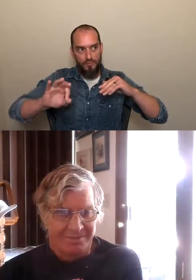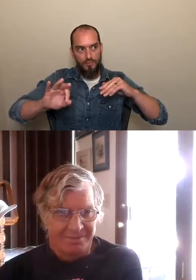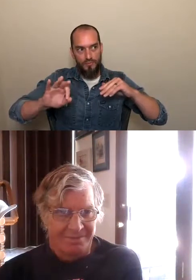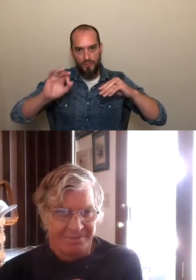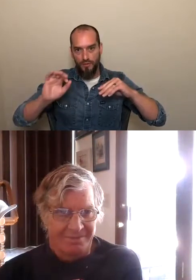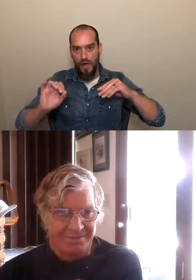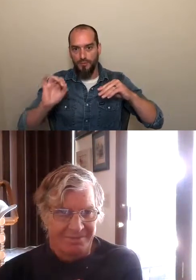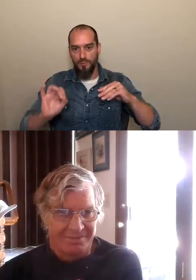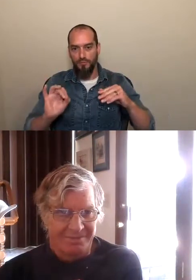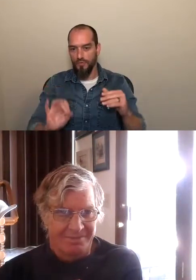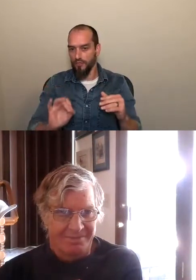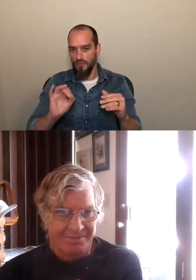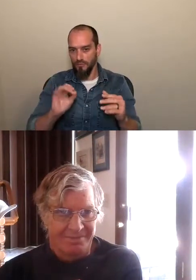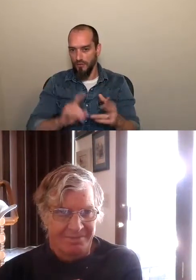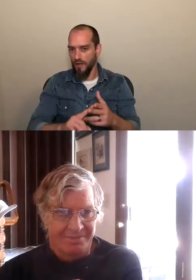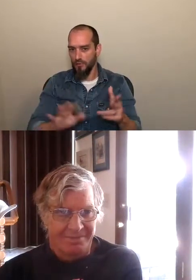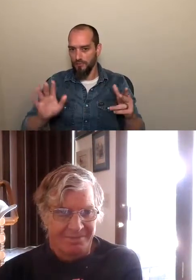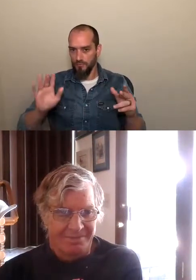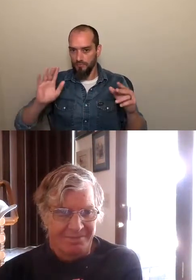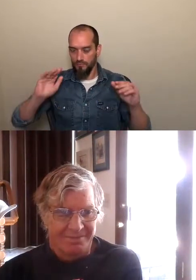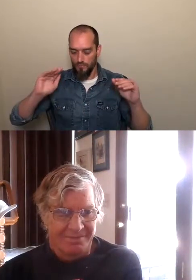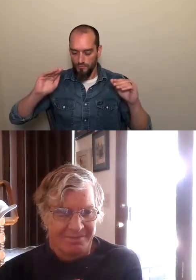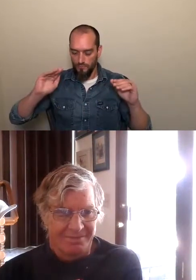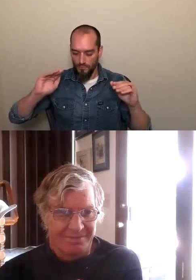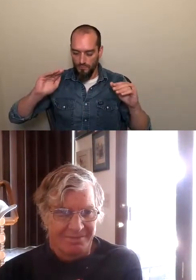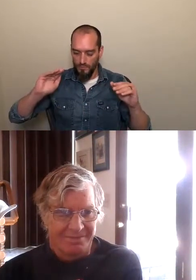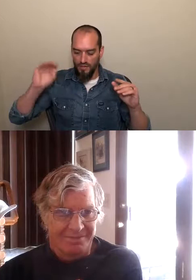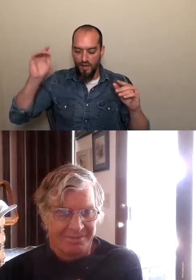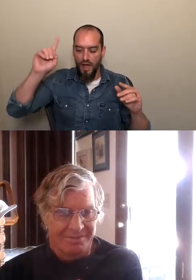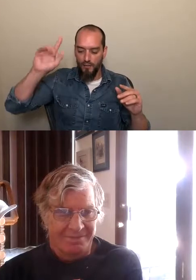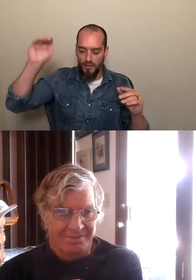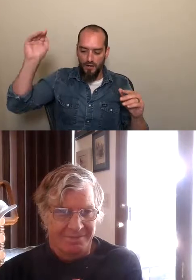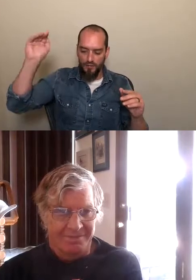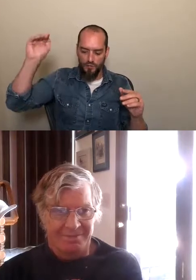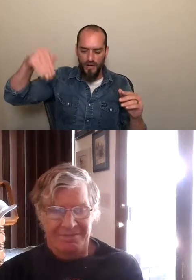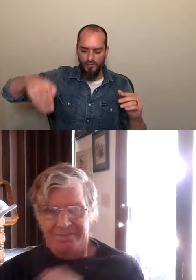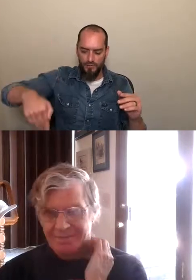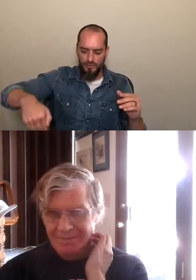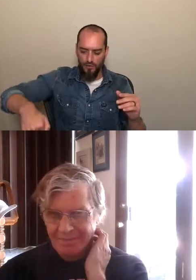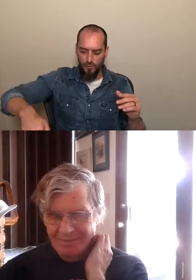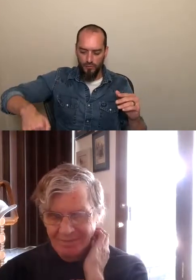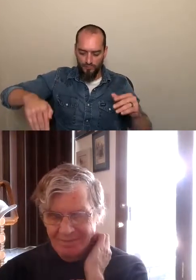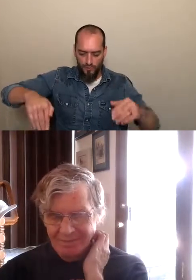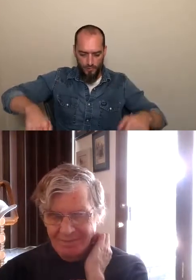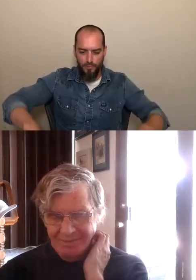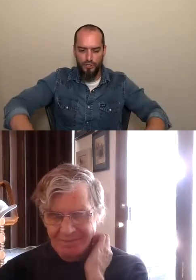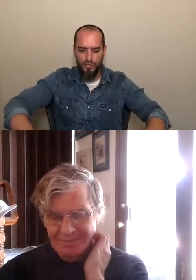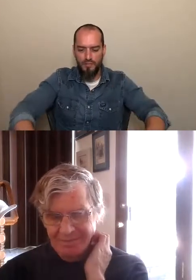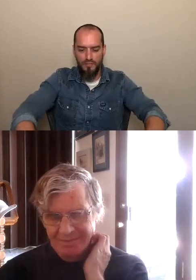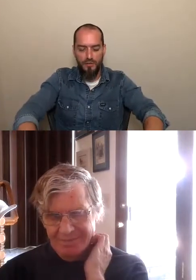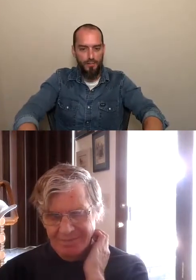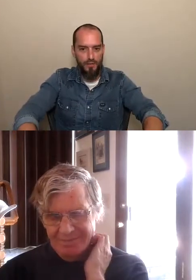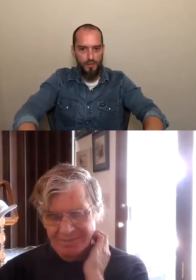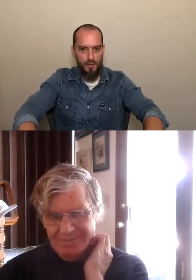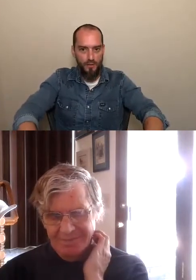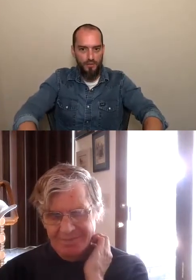we consider the hottest months of the year, hot and humid, and that hot, humid air is driving down the walls of your home and pushing beneath